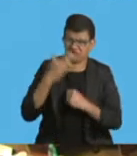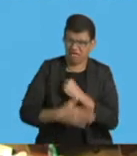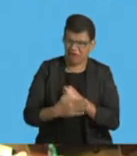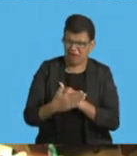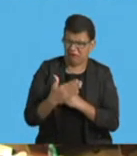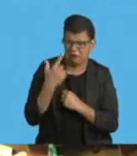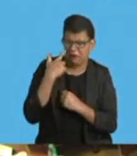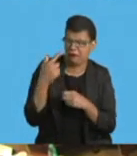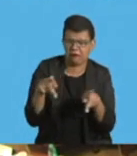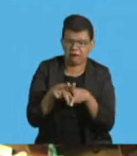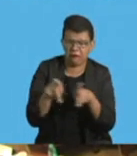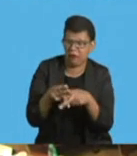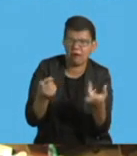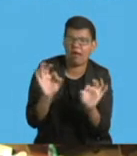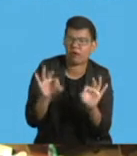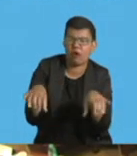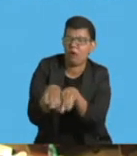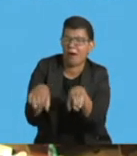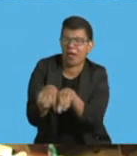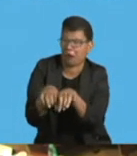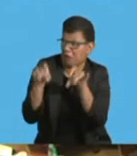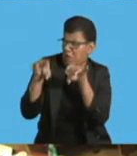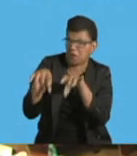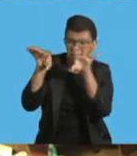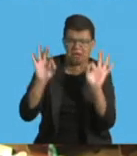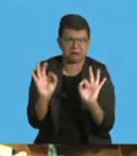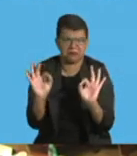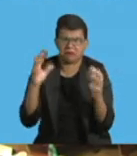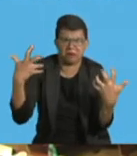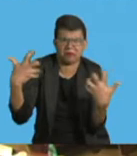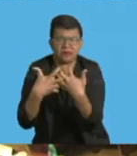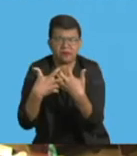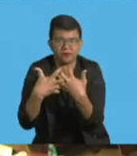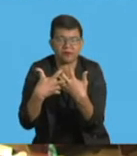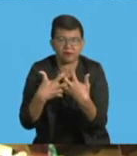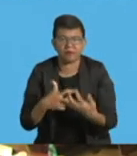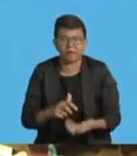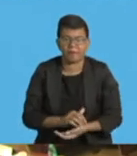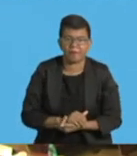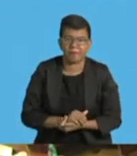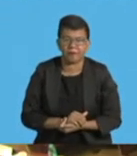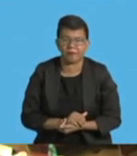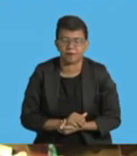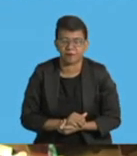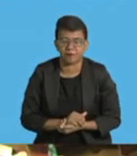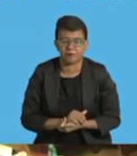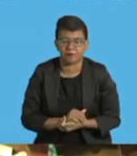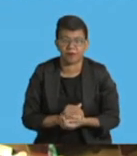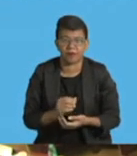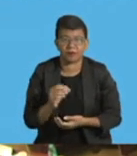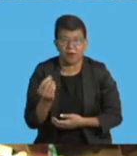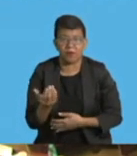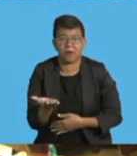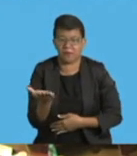of acrimony behind the scenes, some of which split into a public arena. Put simply, there is a considerable gap